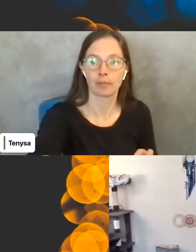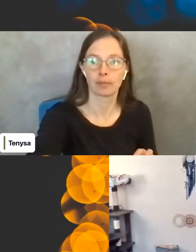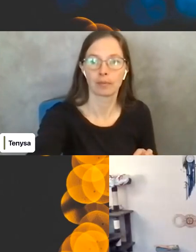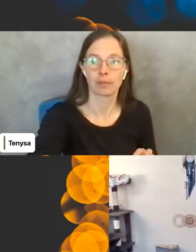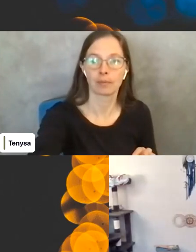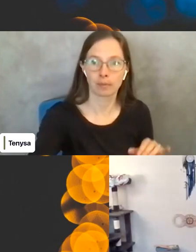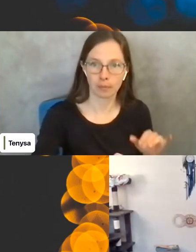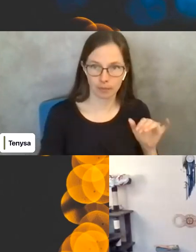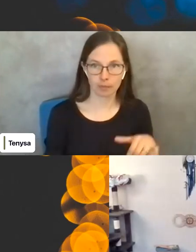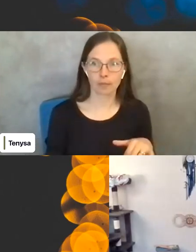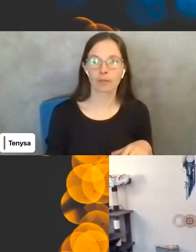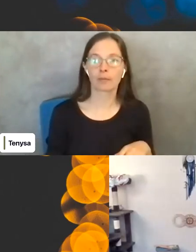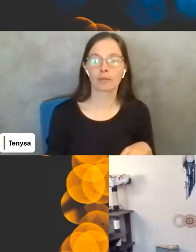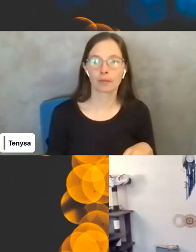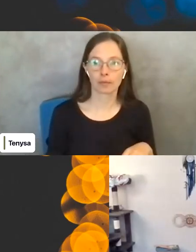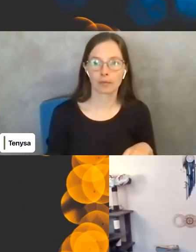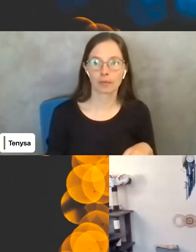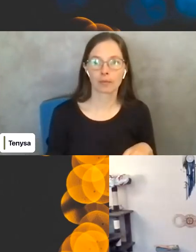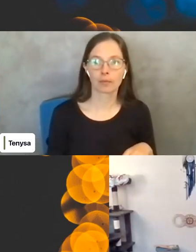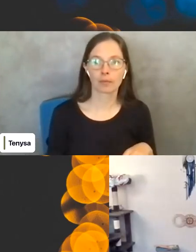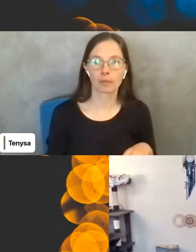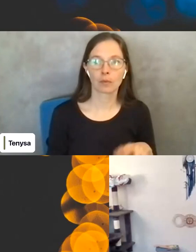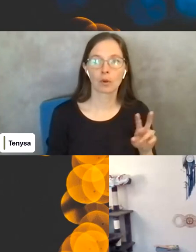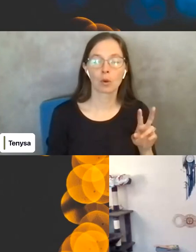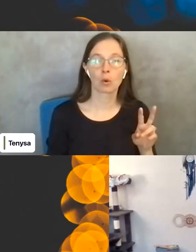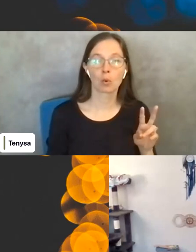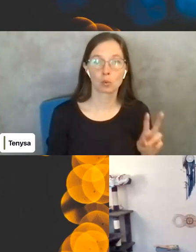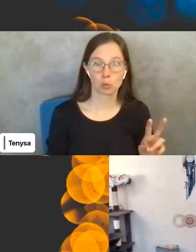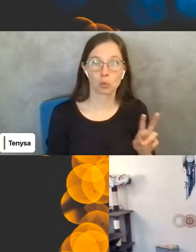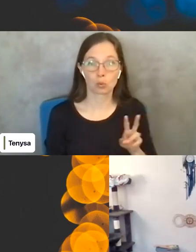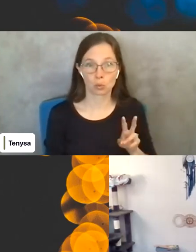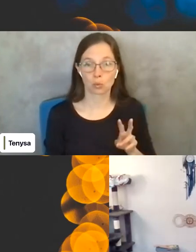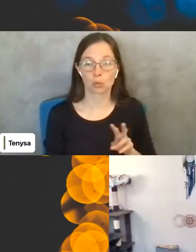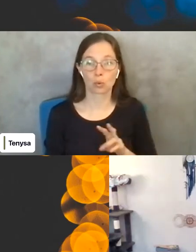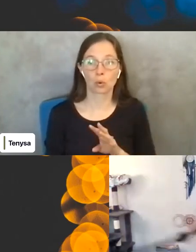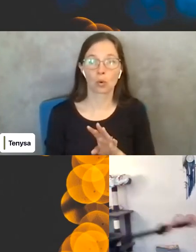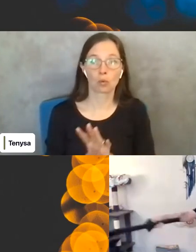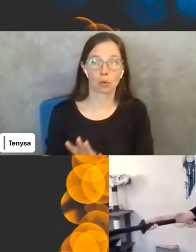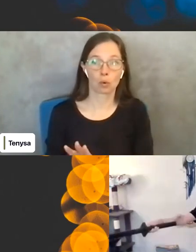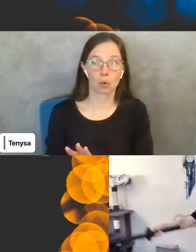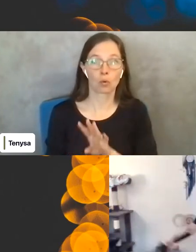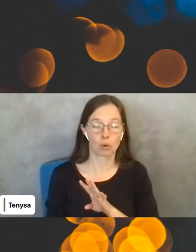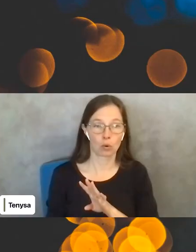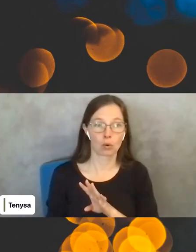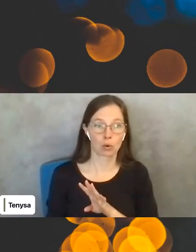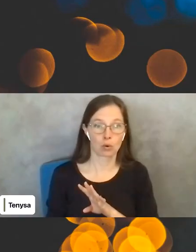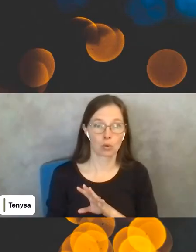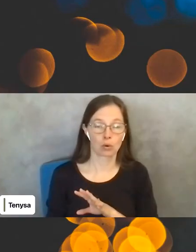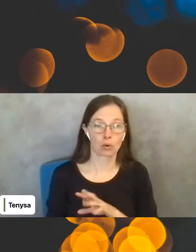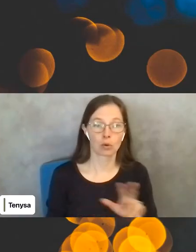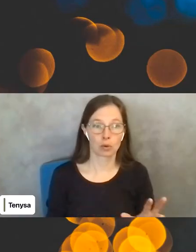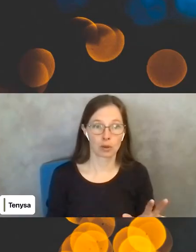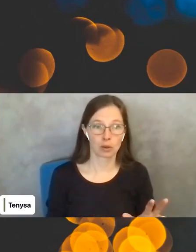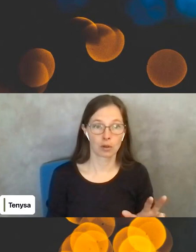That'd be 4. Yeah, so it'd be 2, 2, 4, 4,